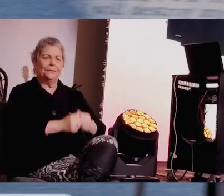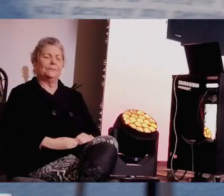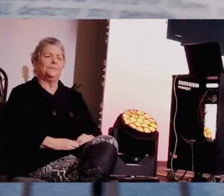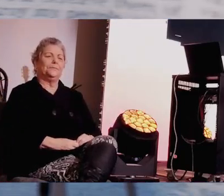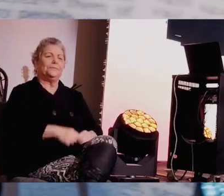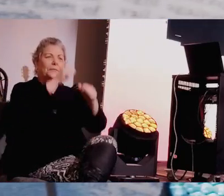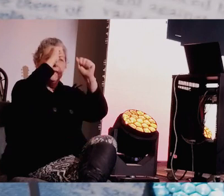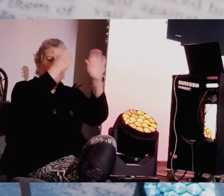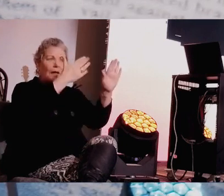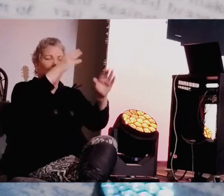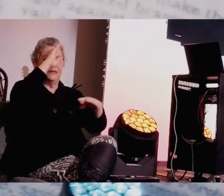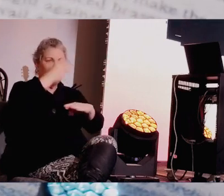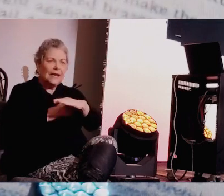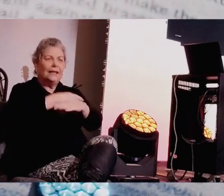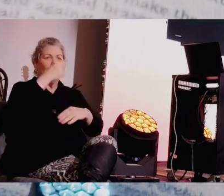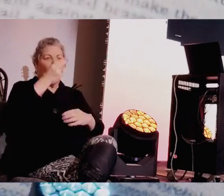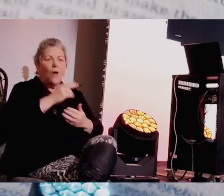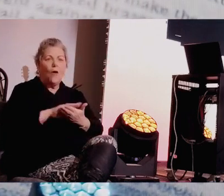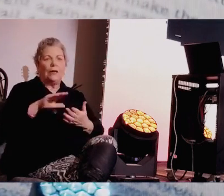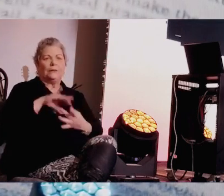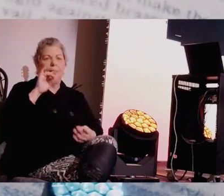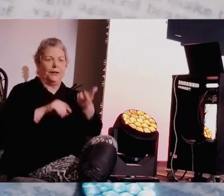Father, Son, Holy Spirit.